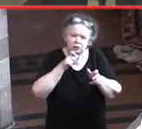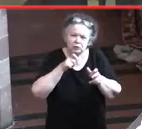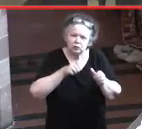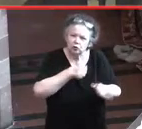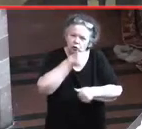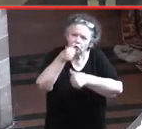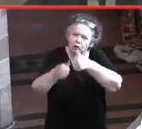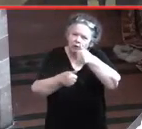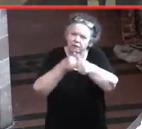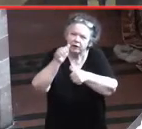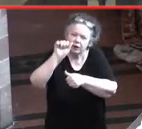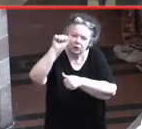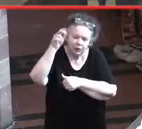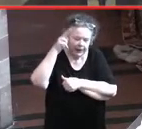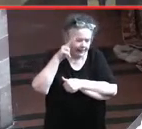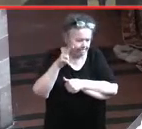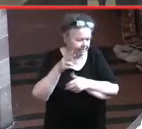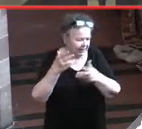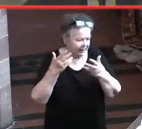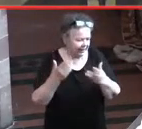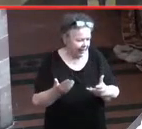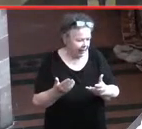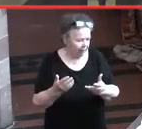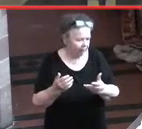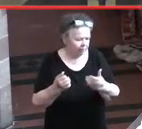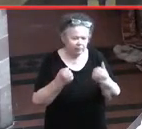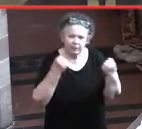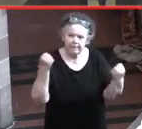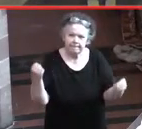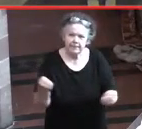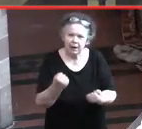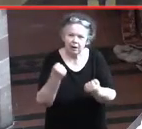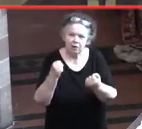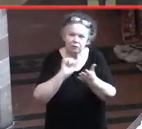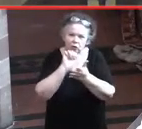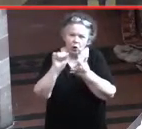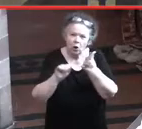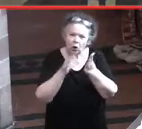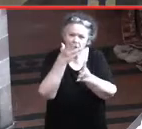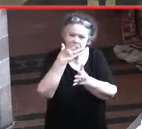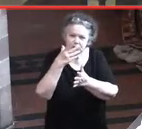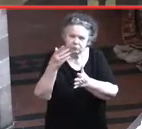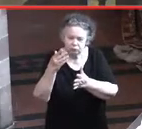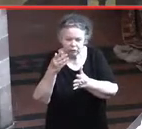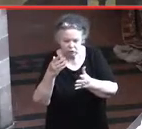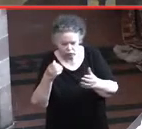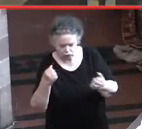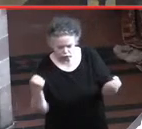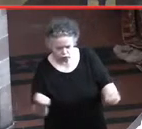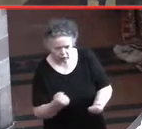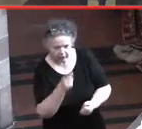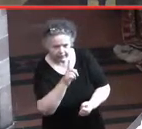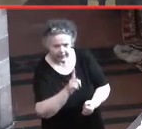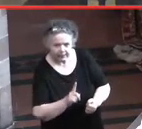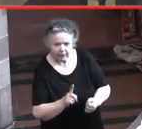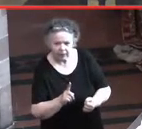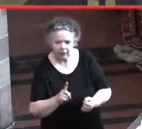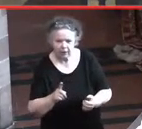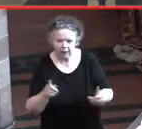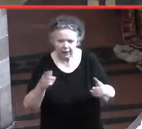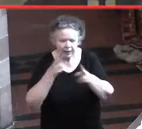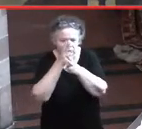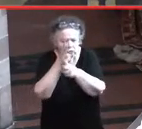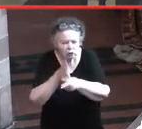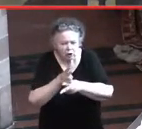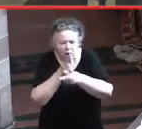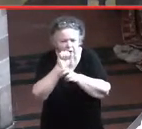In the power of your Holy Spirit, you strengthen and shepherd your people by sending